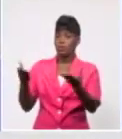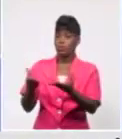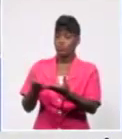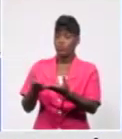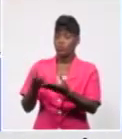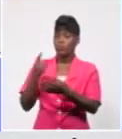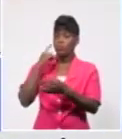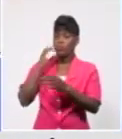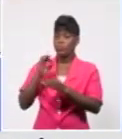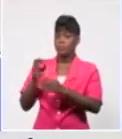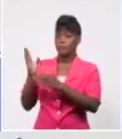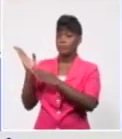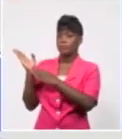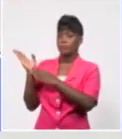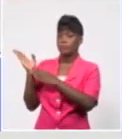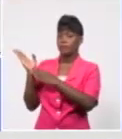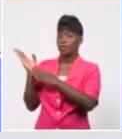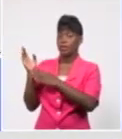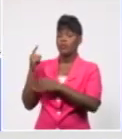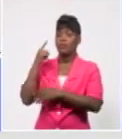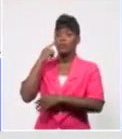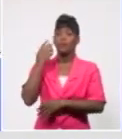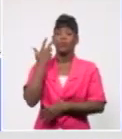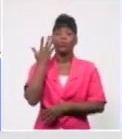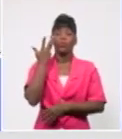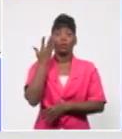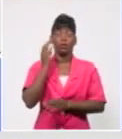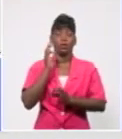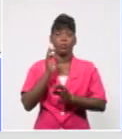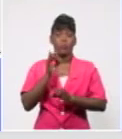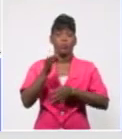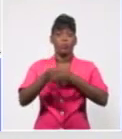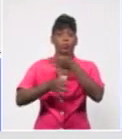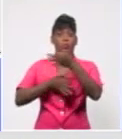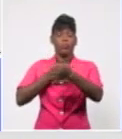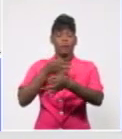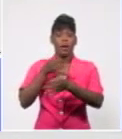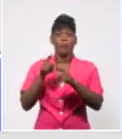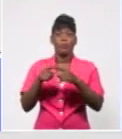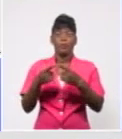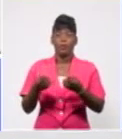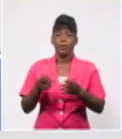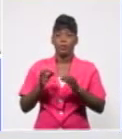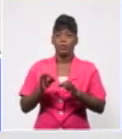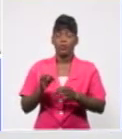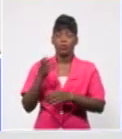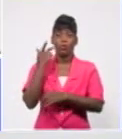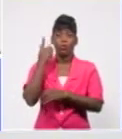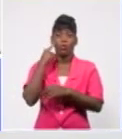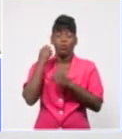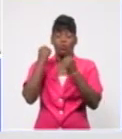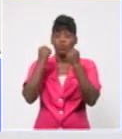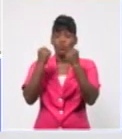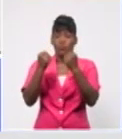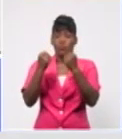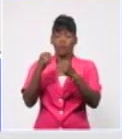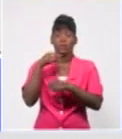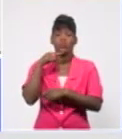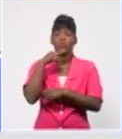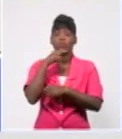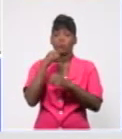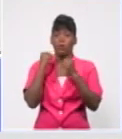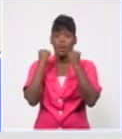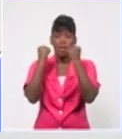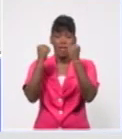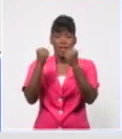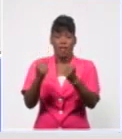in dark red the countries that report the highest number of cases. In our region, we have the United States and Brazil, and then